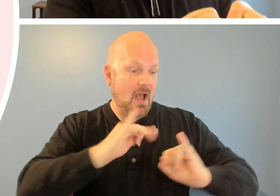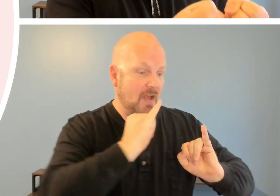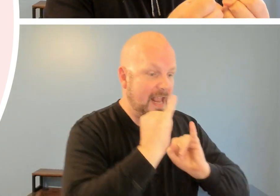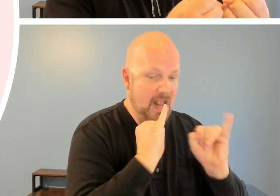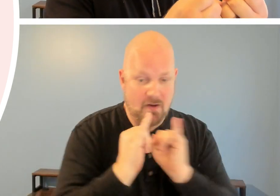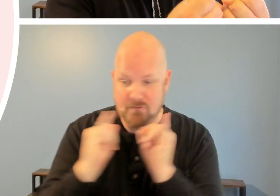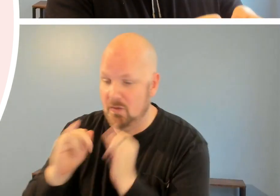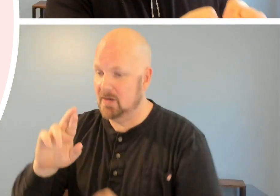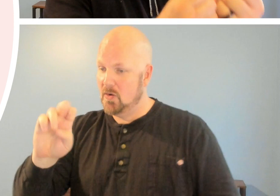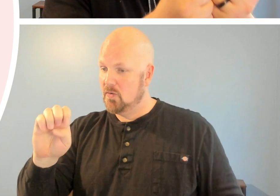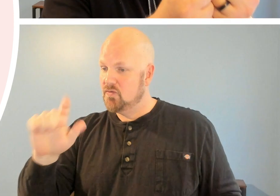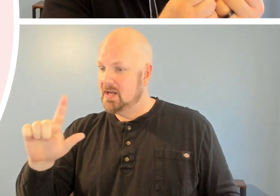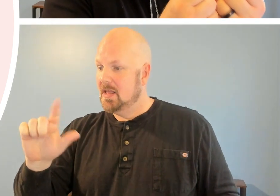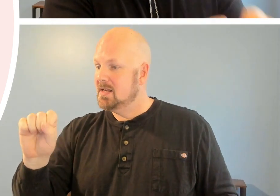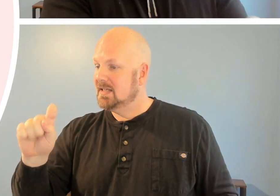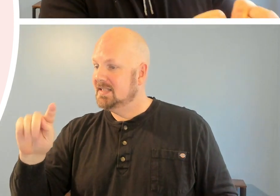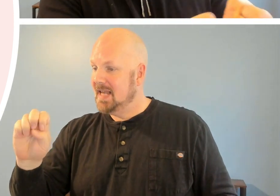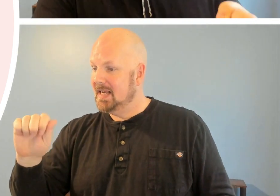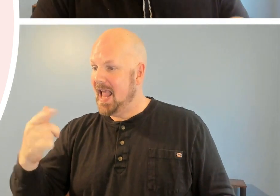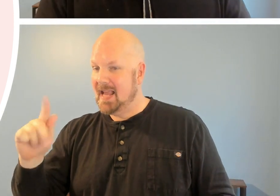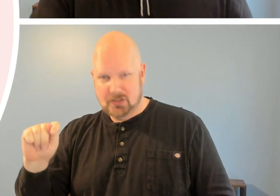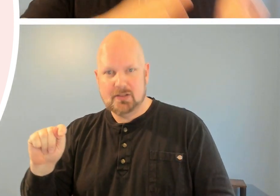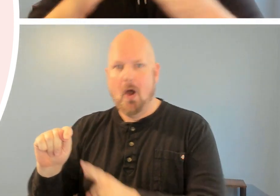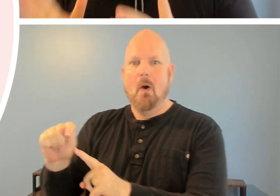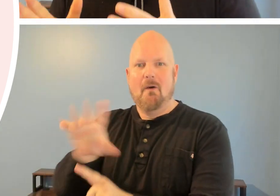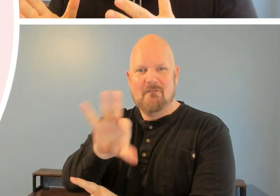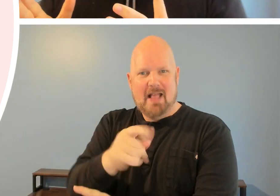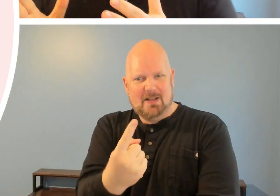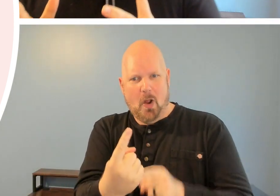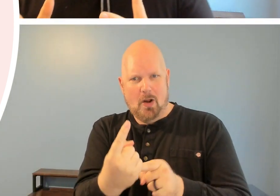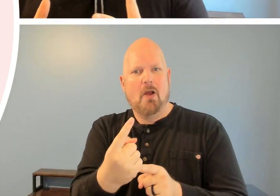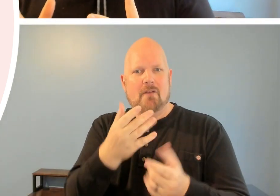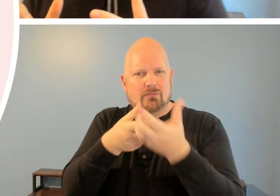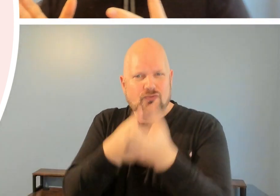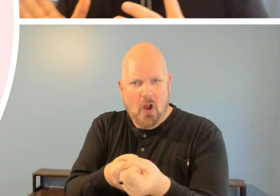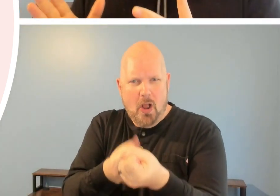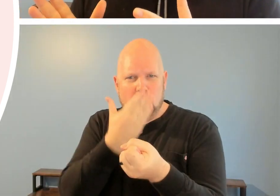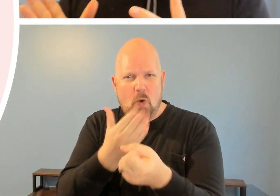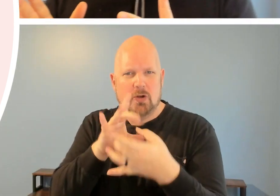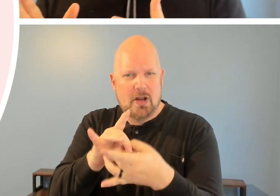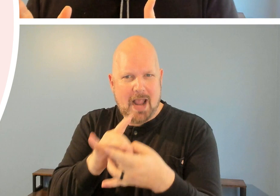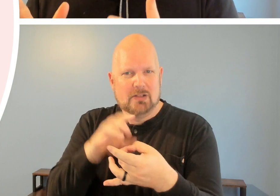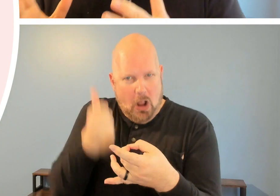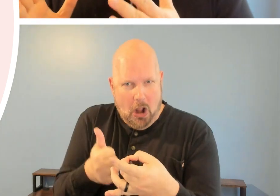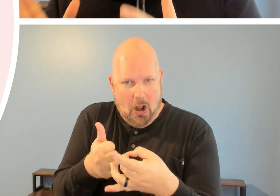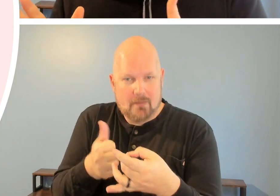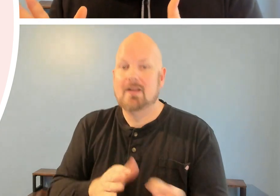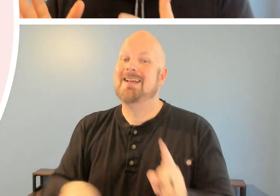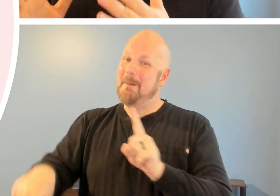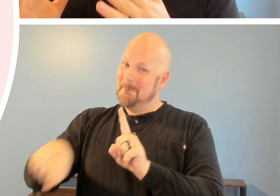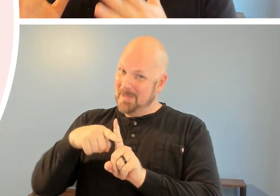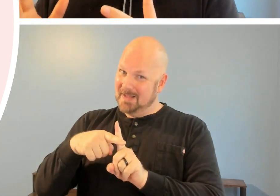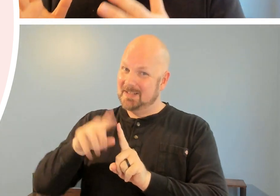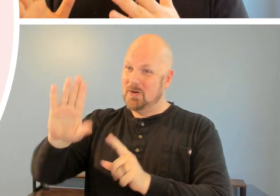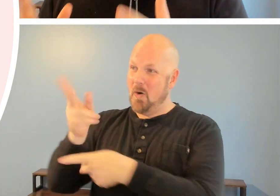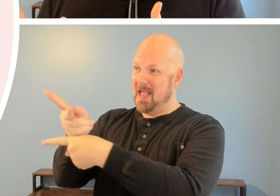one that you've got good trust and good connection with. In addition, getting the lender taken care of as well. So you have that pre-approval